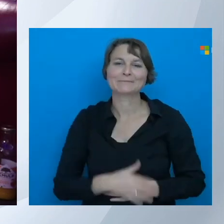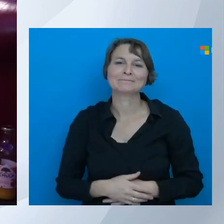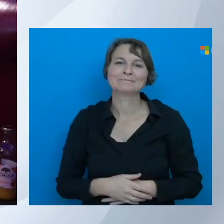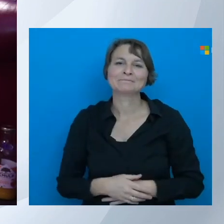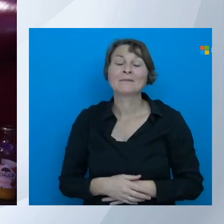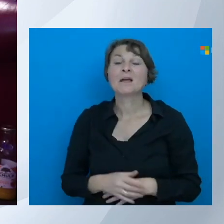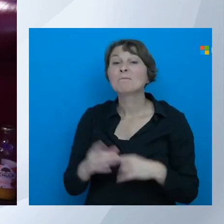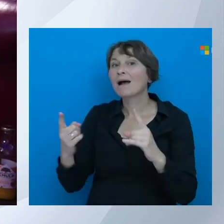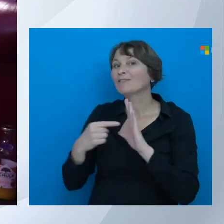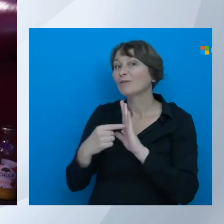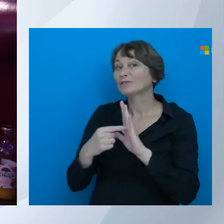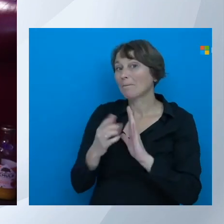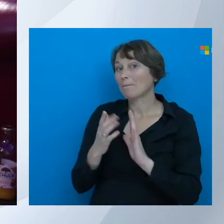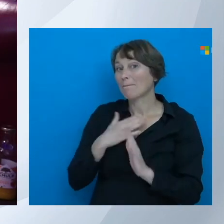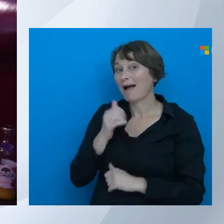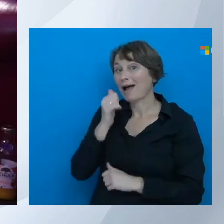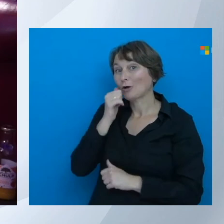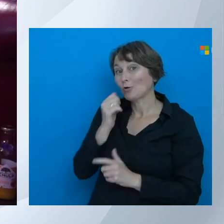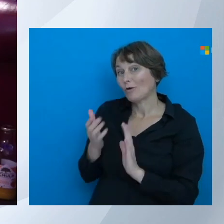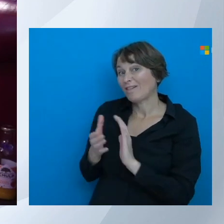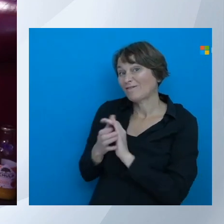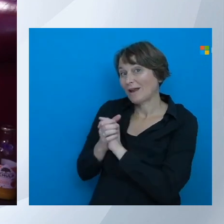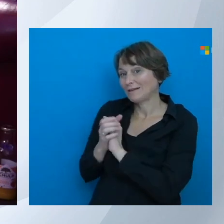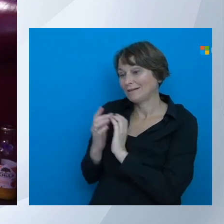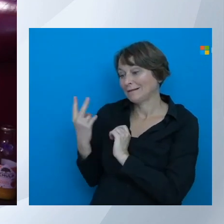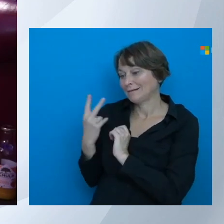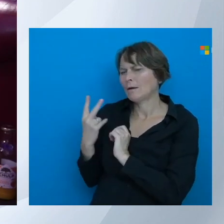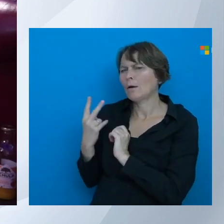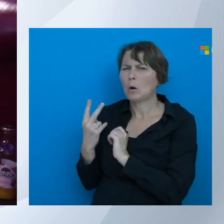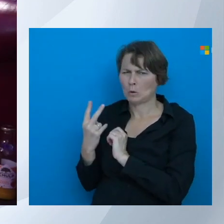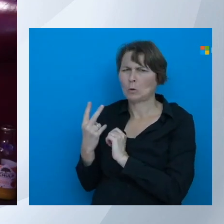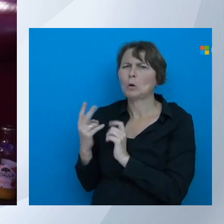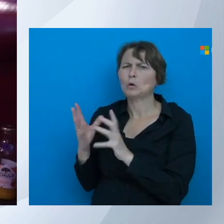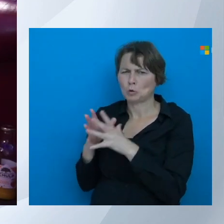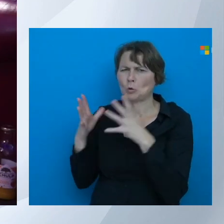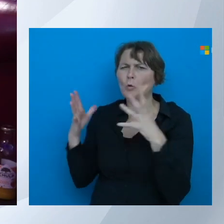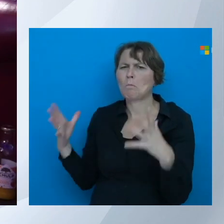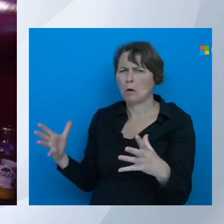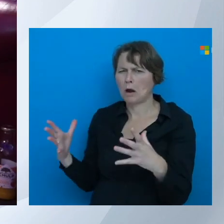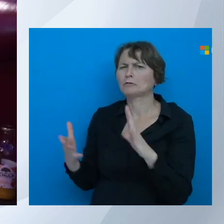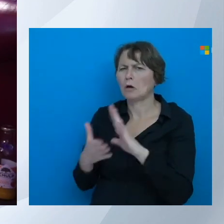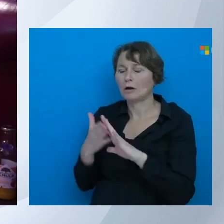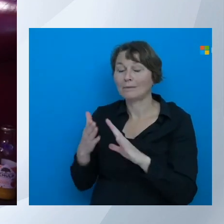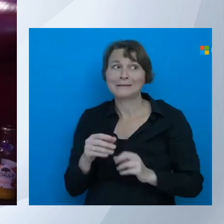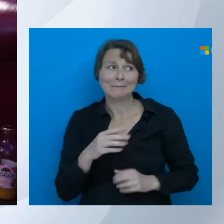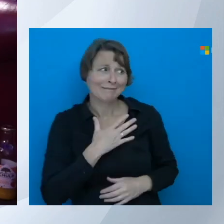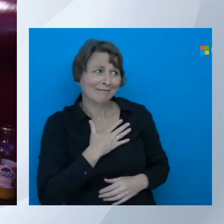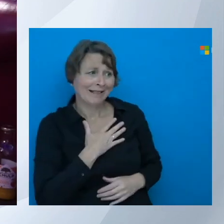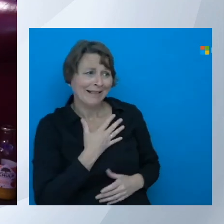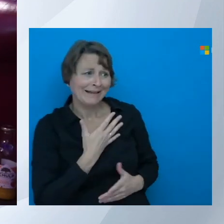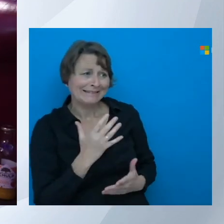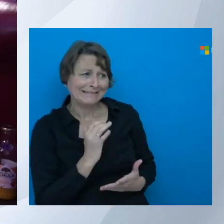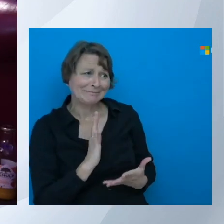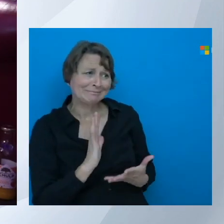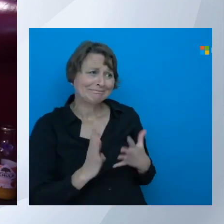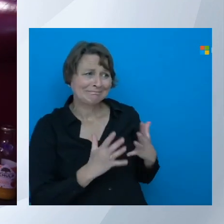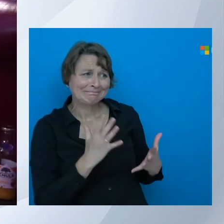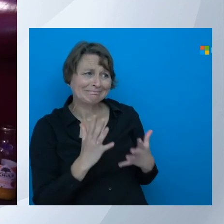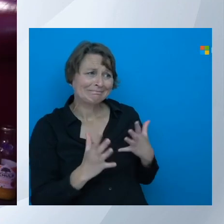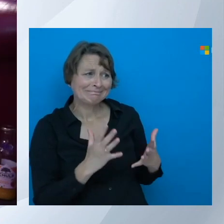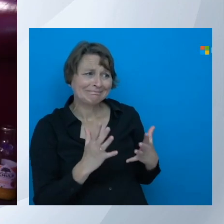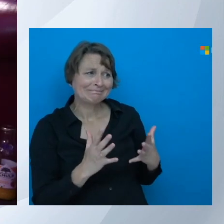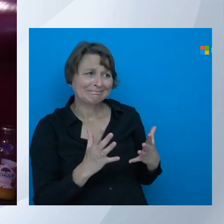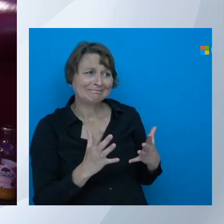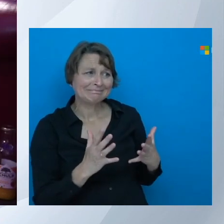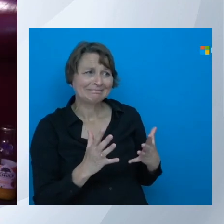she would say, yeah, there definitely is too much automation. Well, I feel like maybe it's just it's like preaching to the